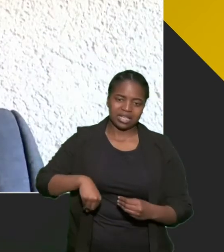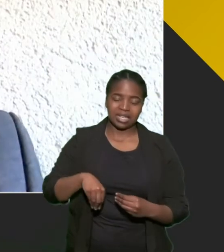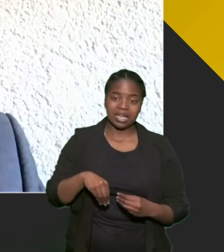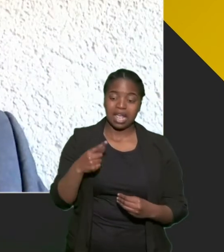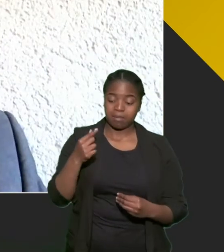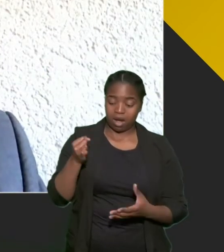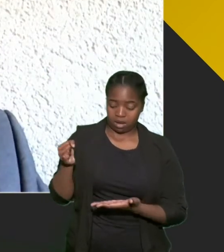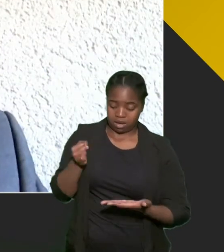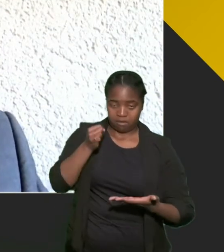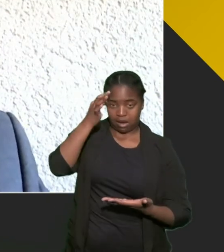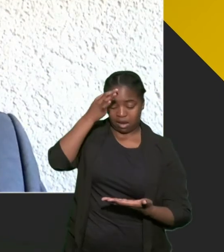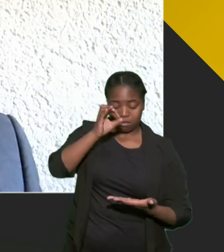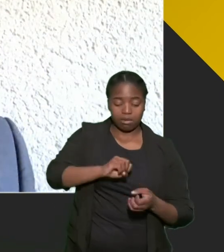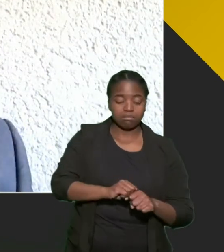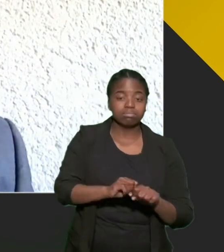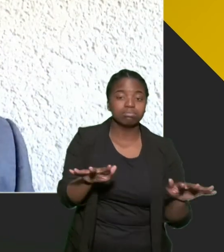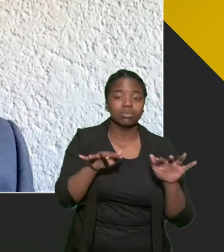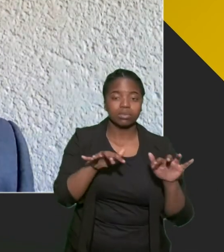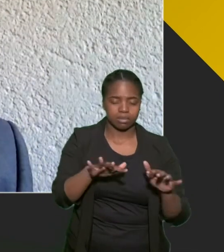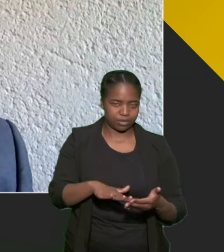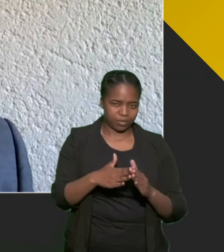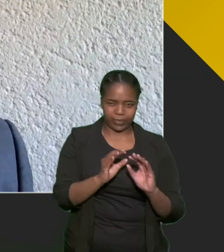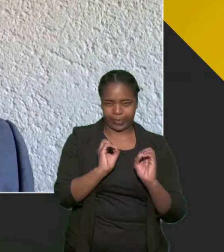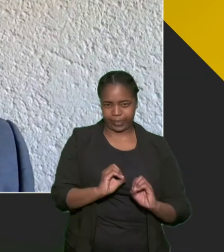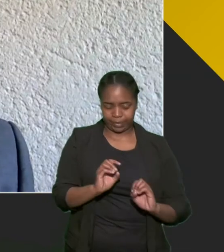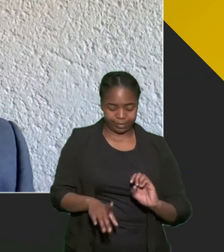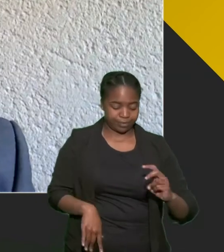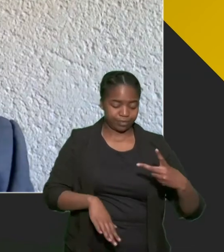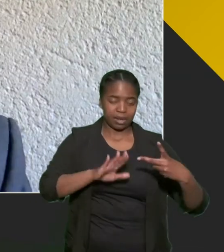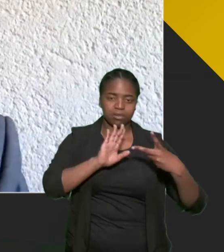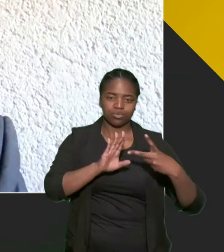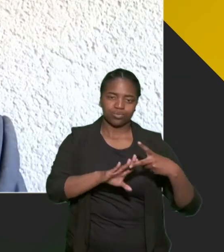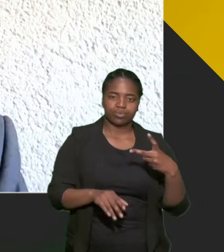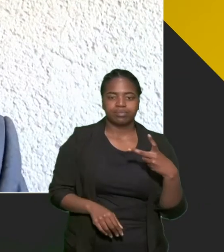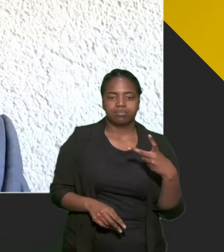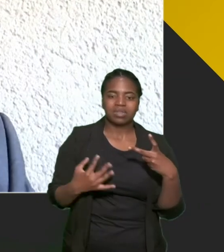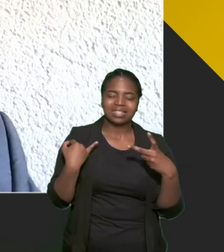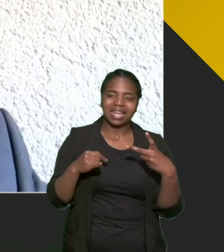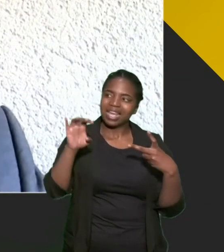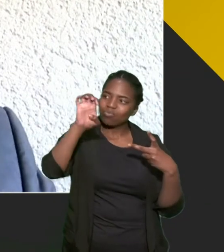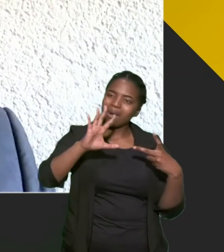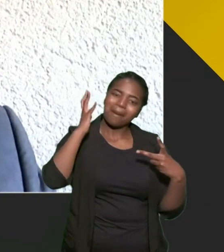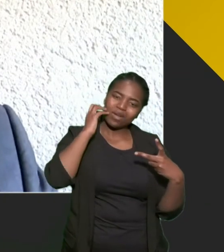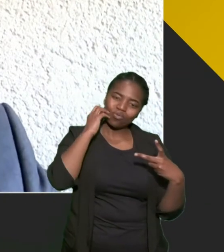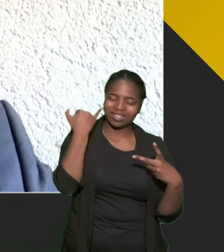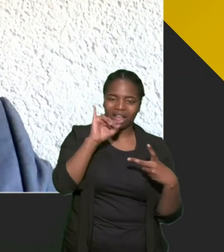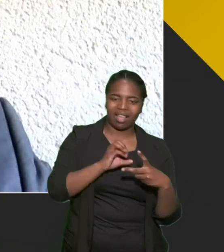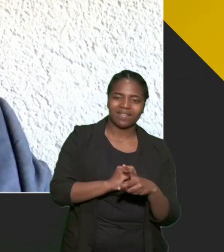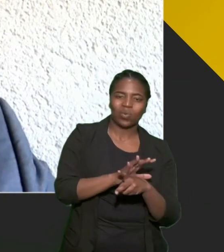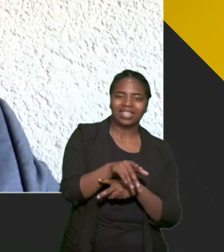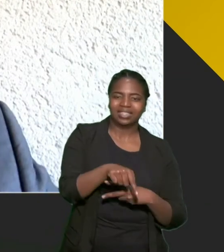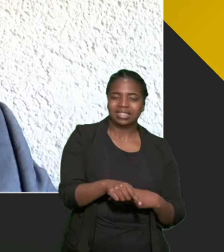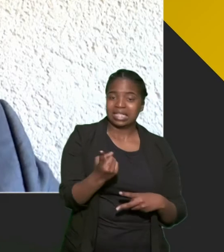lapha kumele iye khona. That's one. Number two, uthola ukuthi kusasene outside influence. Especially uma ubheka indawo